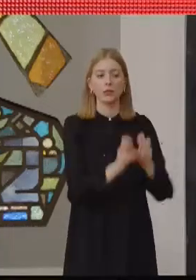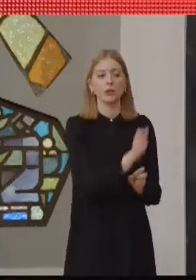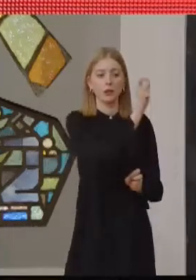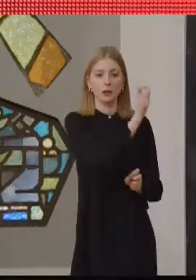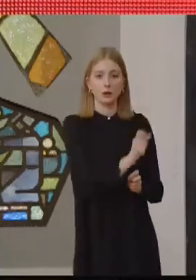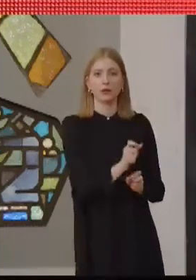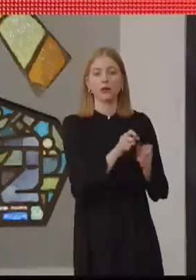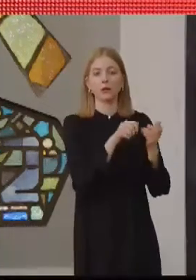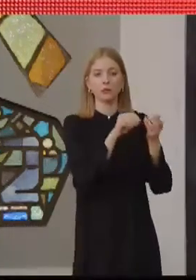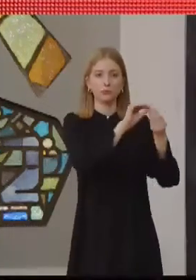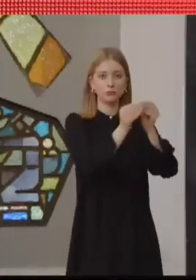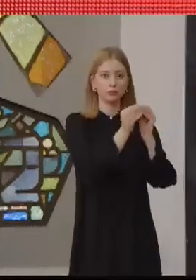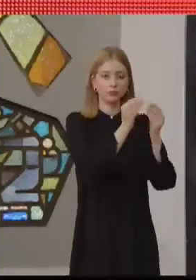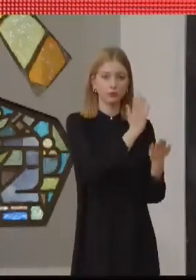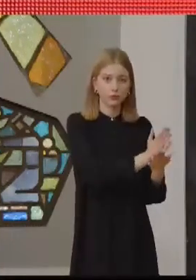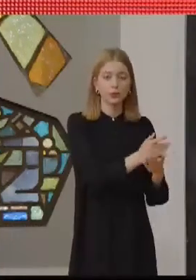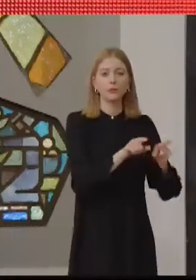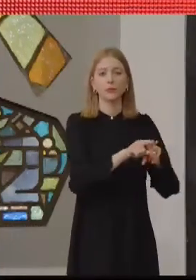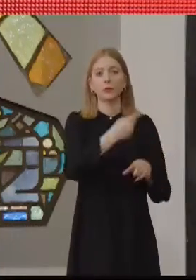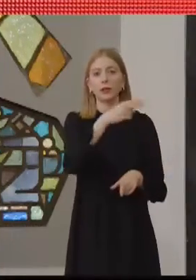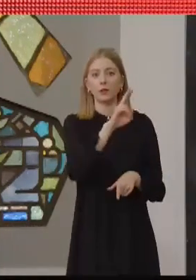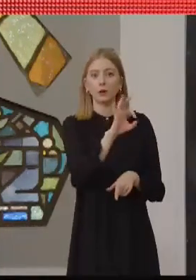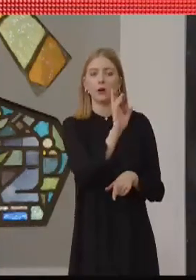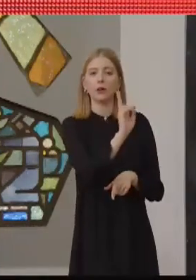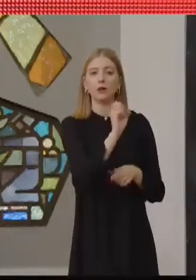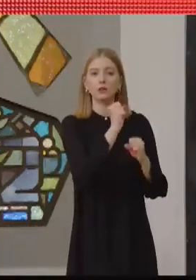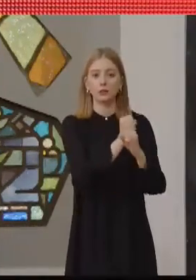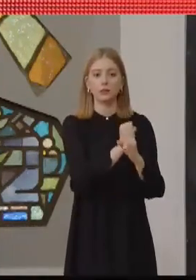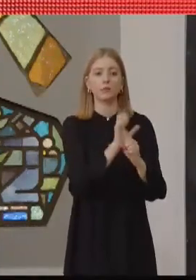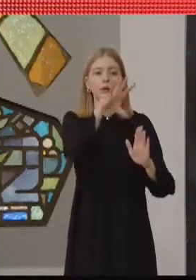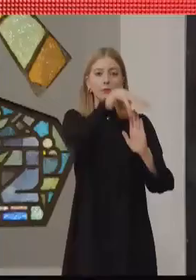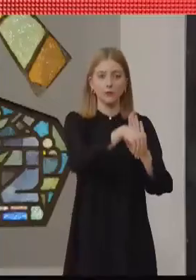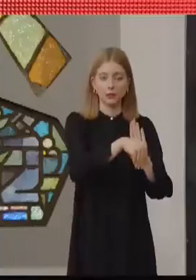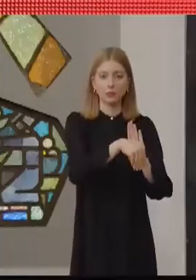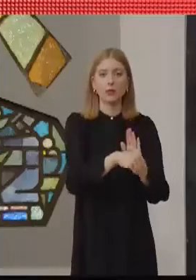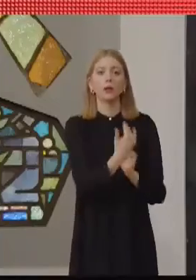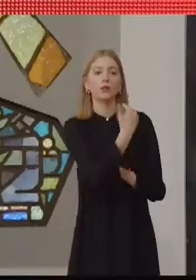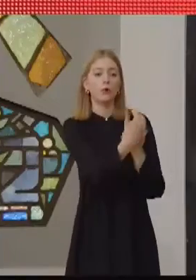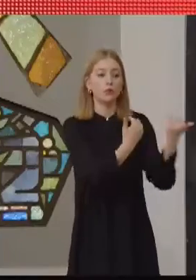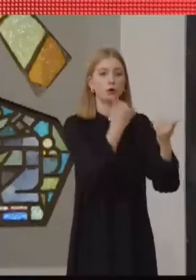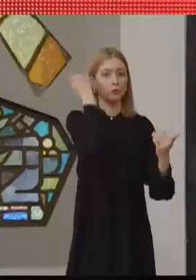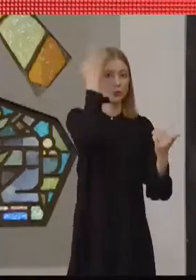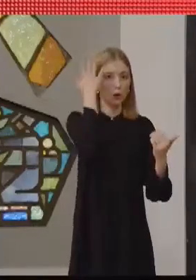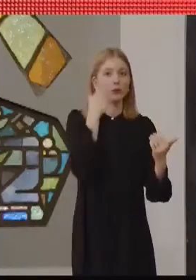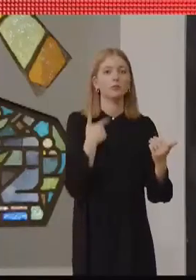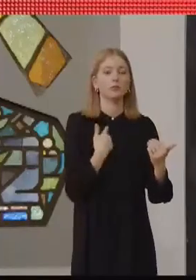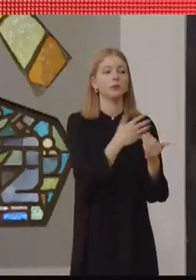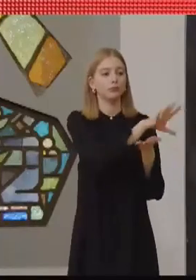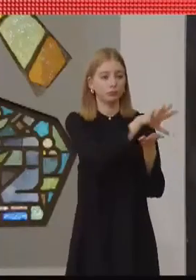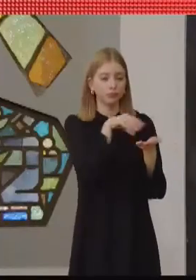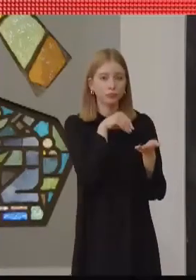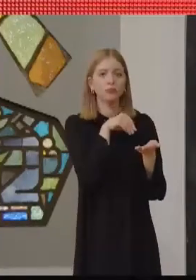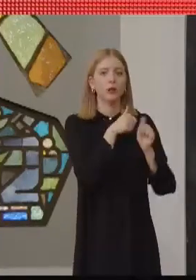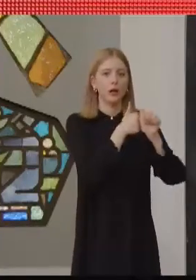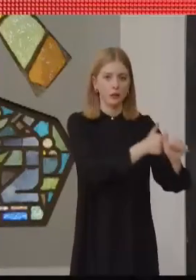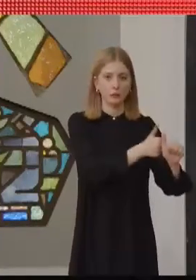we discuss with scientists working in this area, NGOs working in this area, and in their opinion was